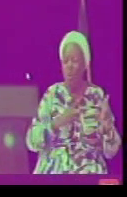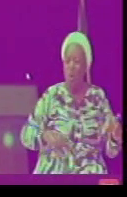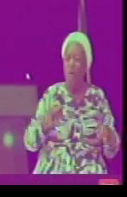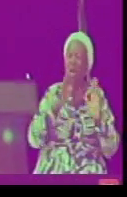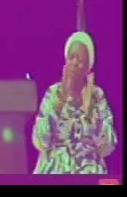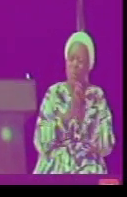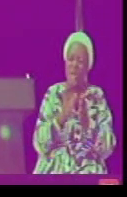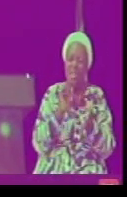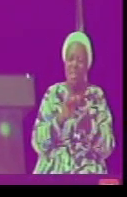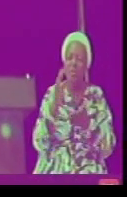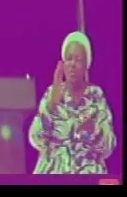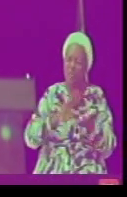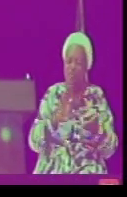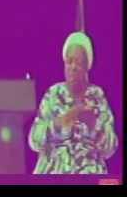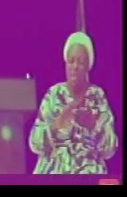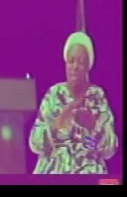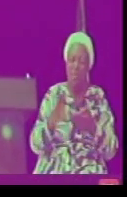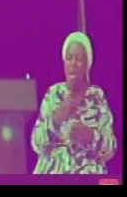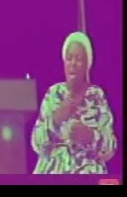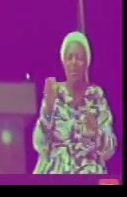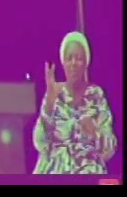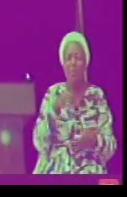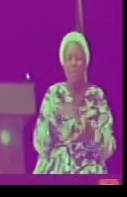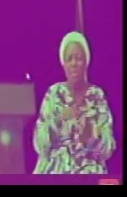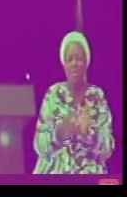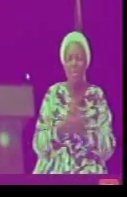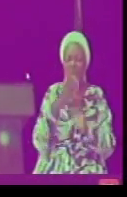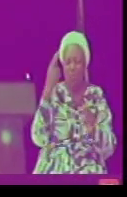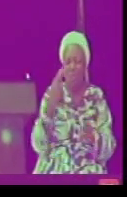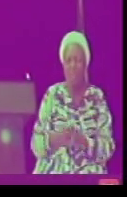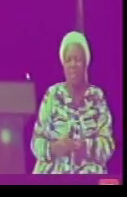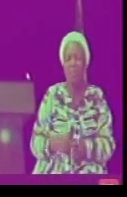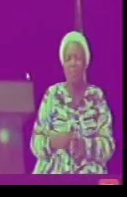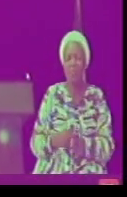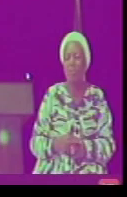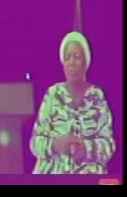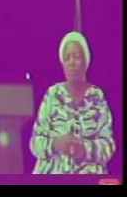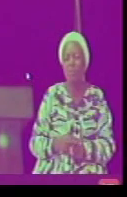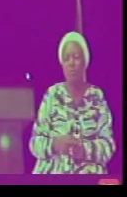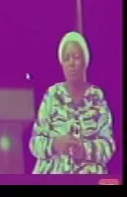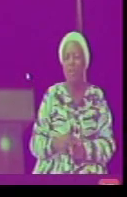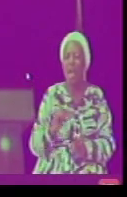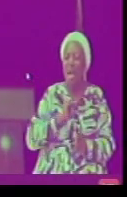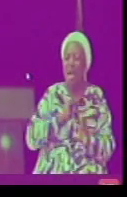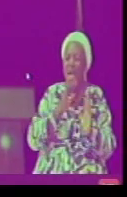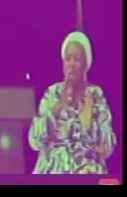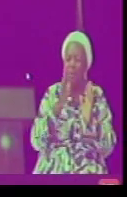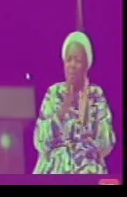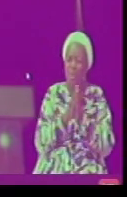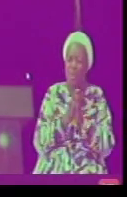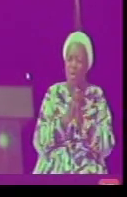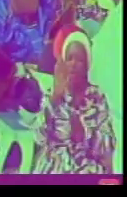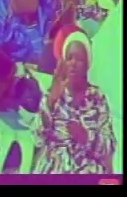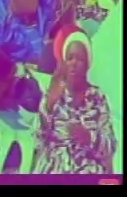Savior. Lord, I pray, forgive them and save them in